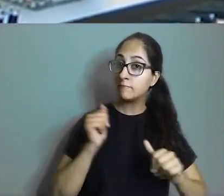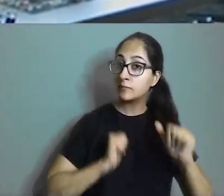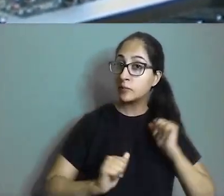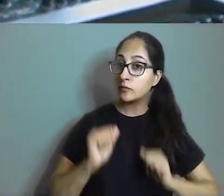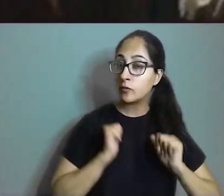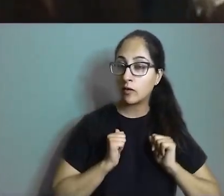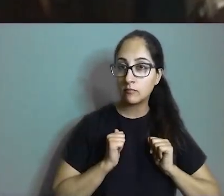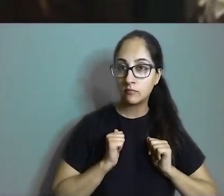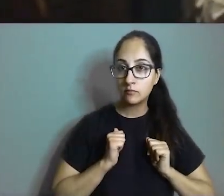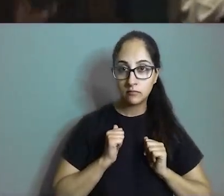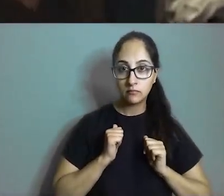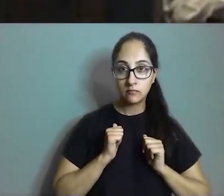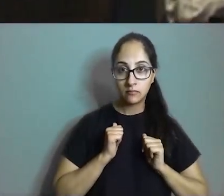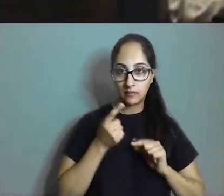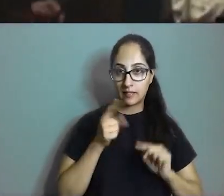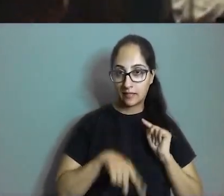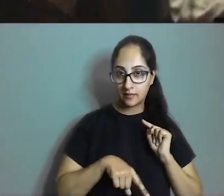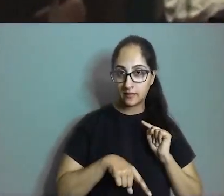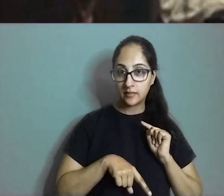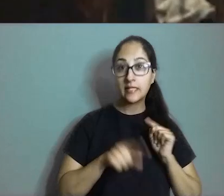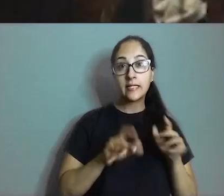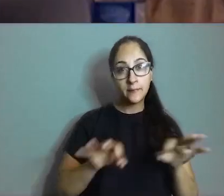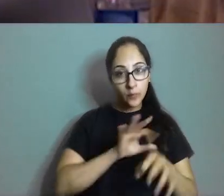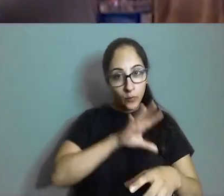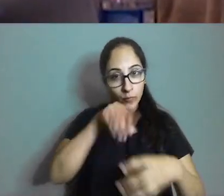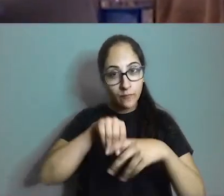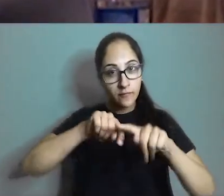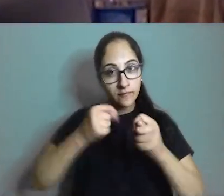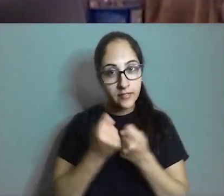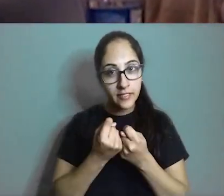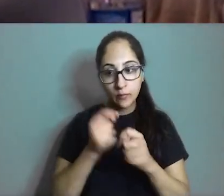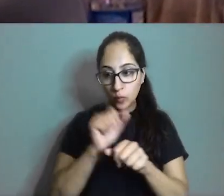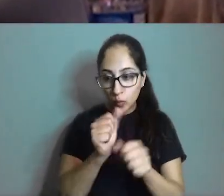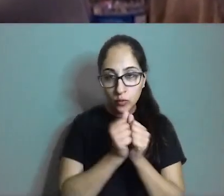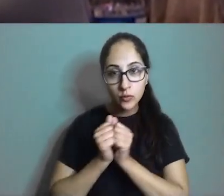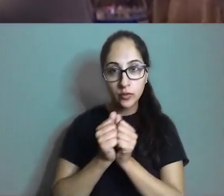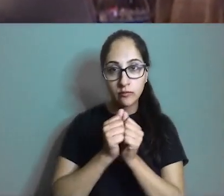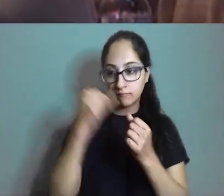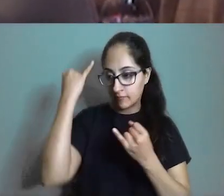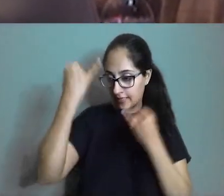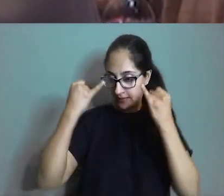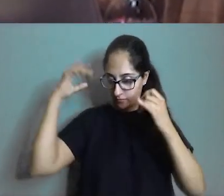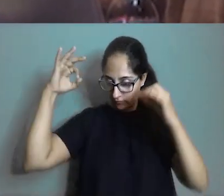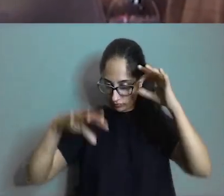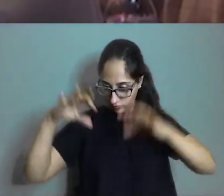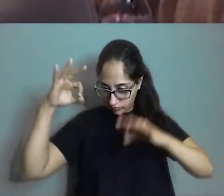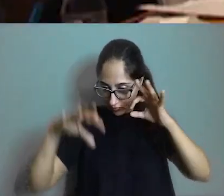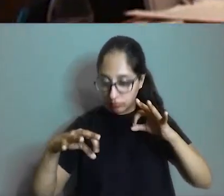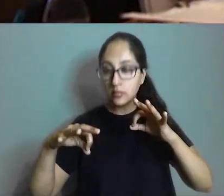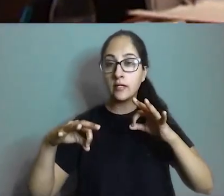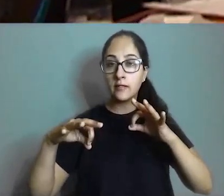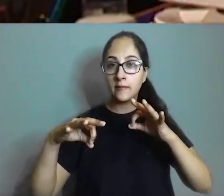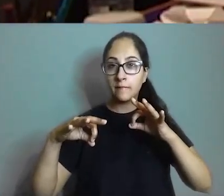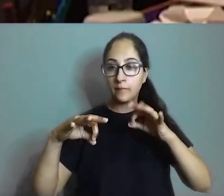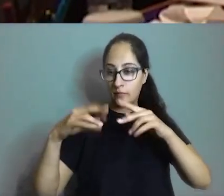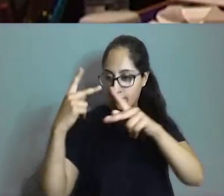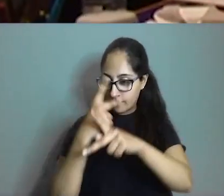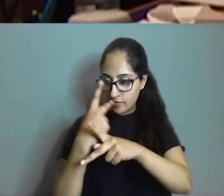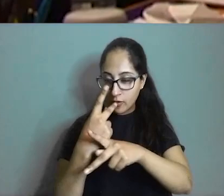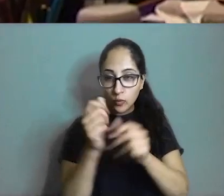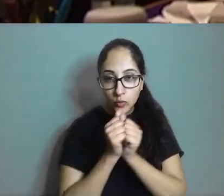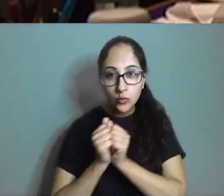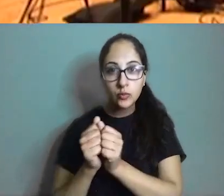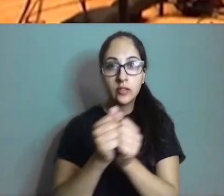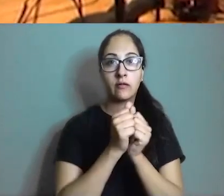team. It is, it's not enough that you just come up with something that you feel good about musically or visually or whatever it is